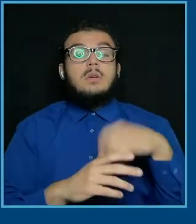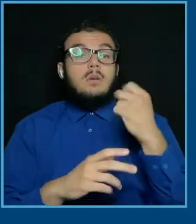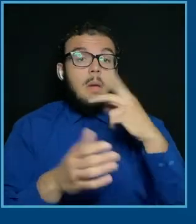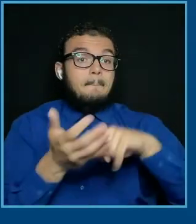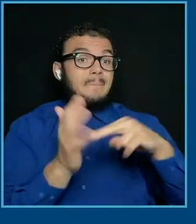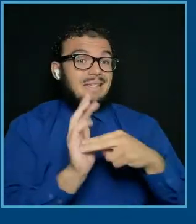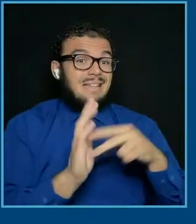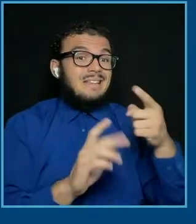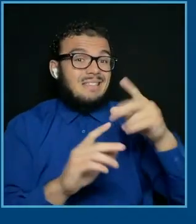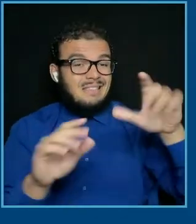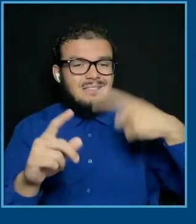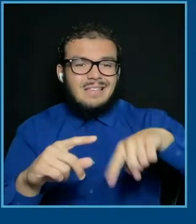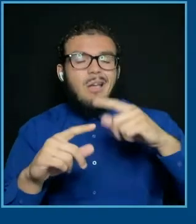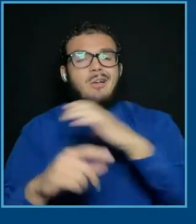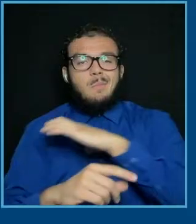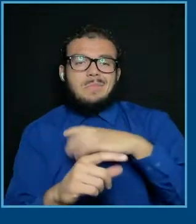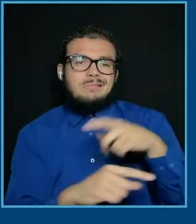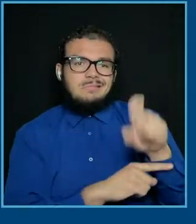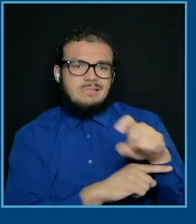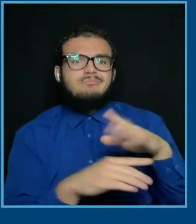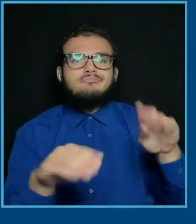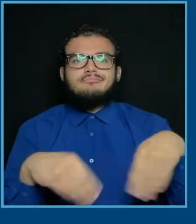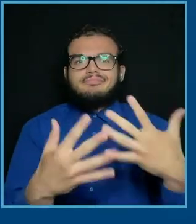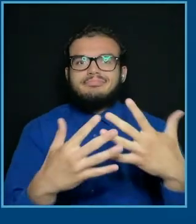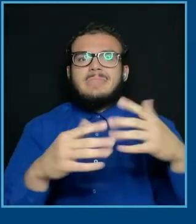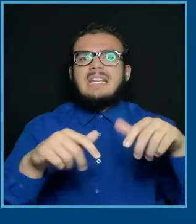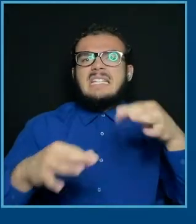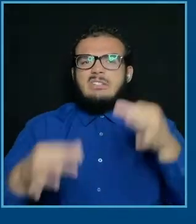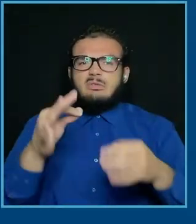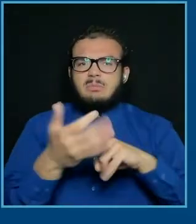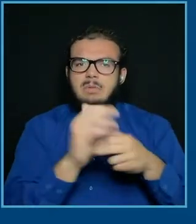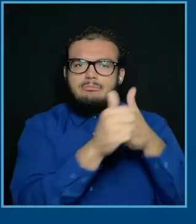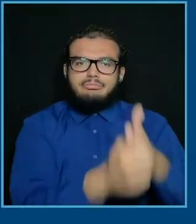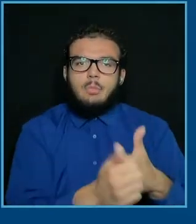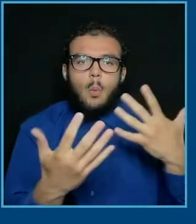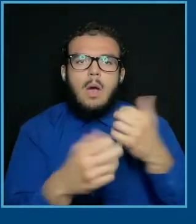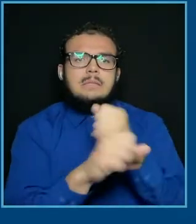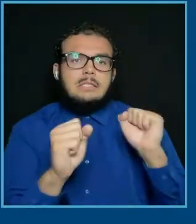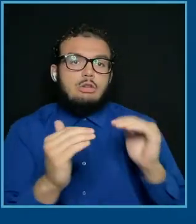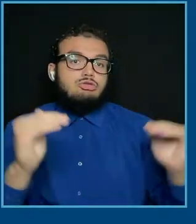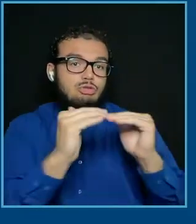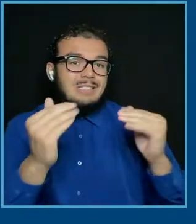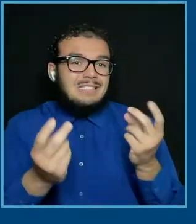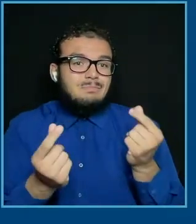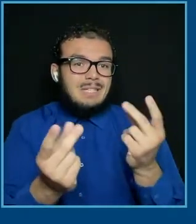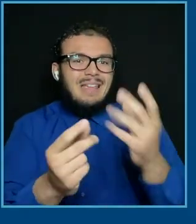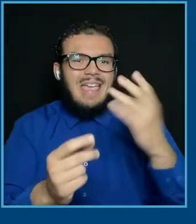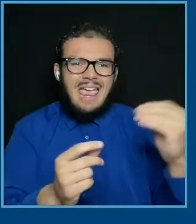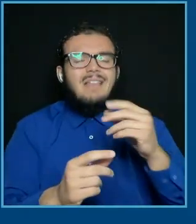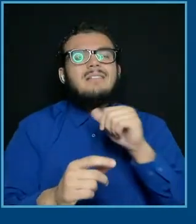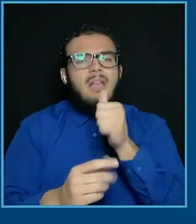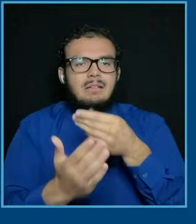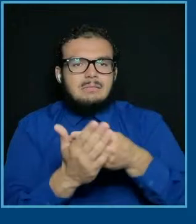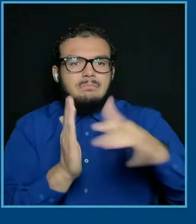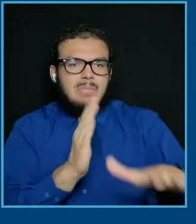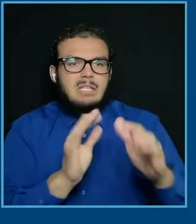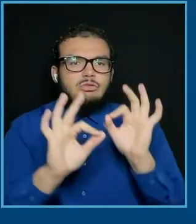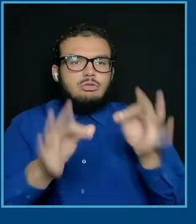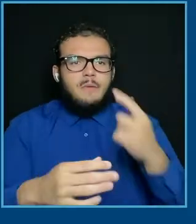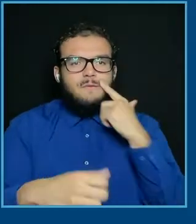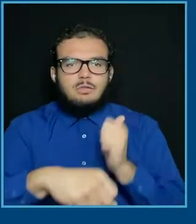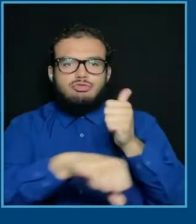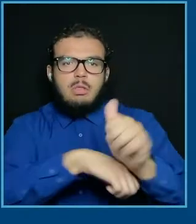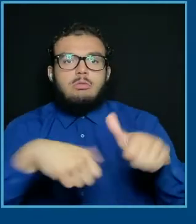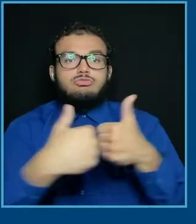has all power necessary to conduct a hearing in such a manner so as to secure the just, speedy, and inexpensive determination of the challenge. Additionally,